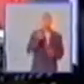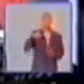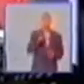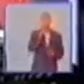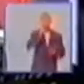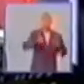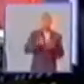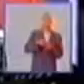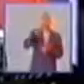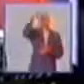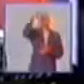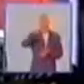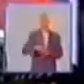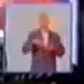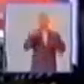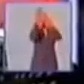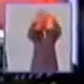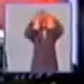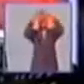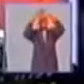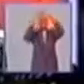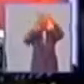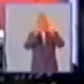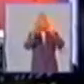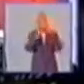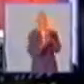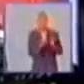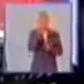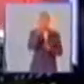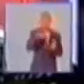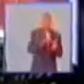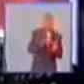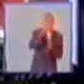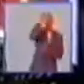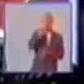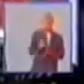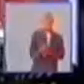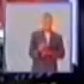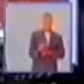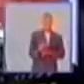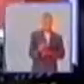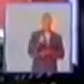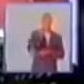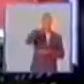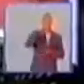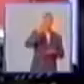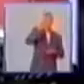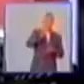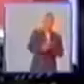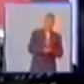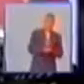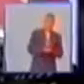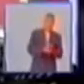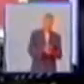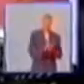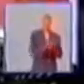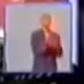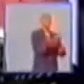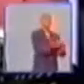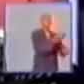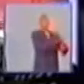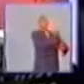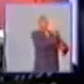you mean? Utia Taita and Wajuma Ecoso. Sana why you enter war. One more small bosom also, so I feel the son, or call or bosom or call